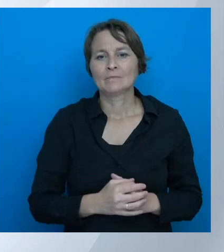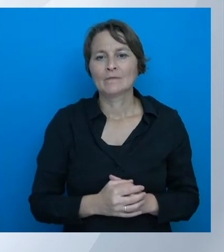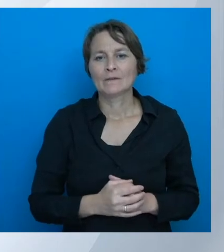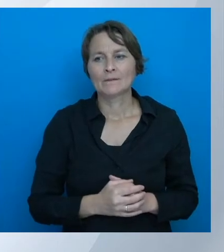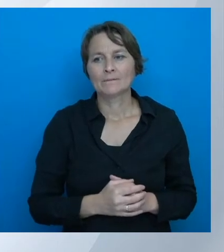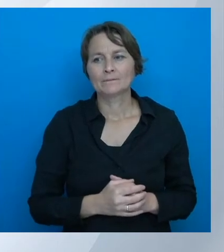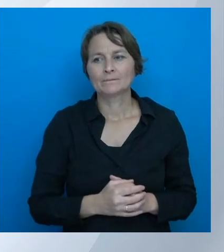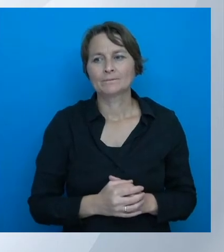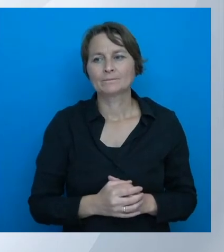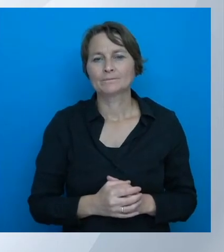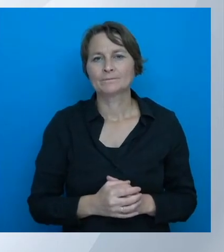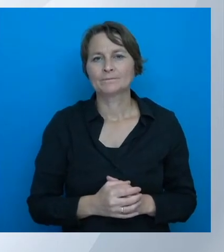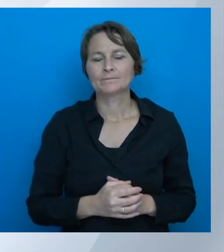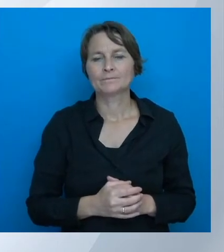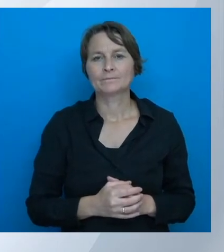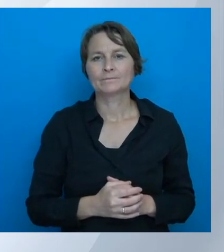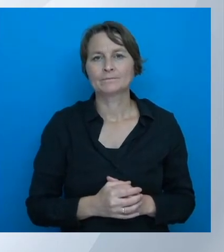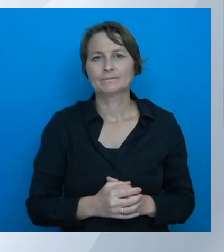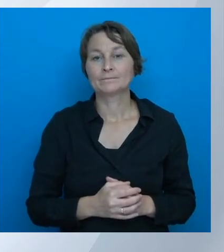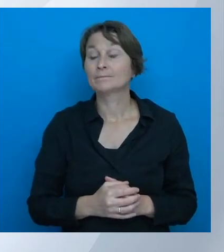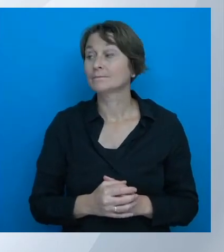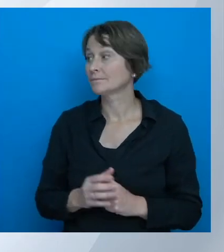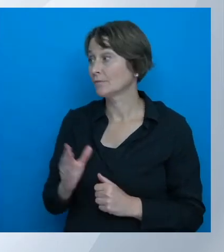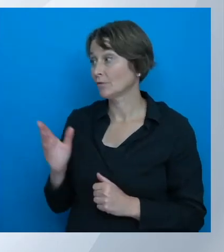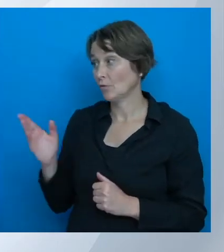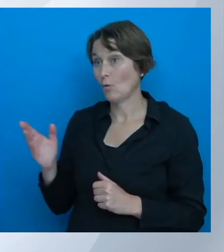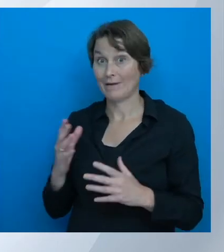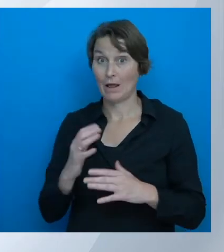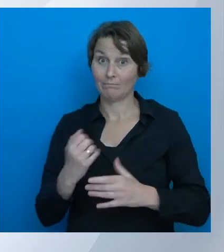create an Azure function.